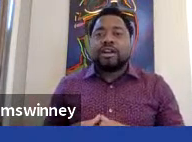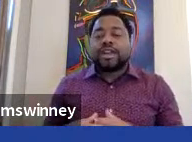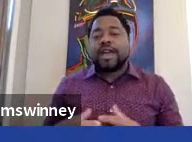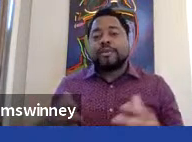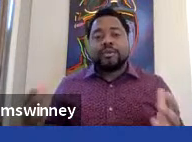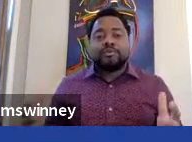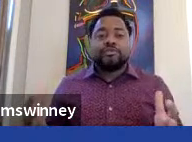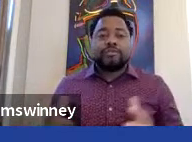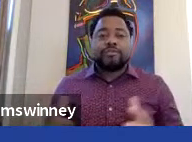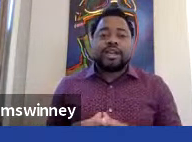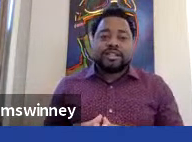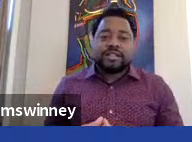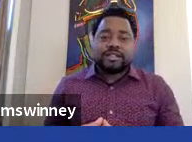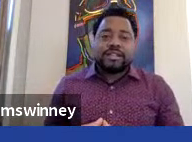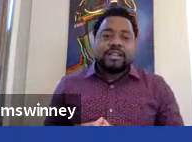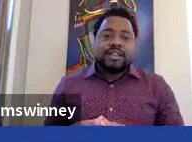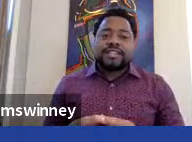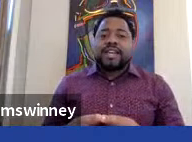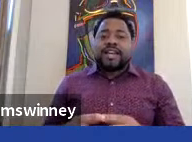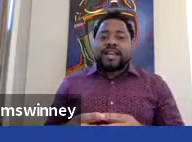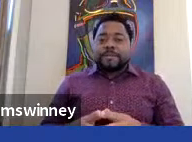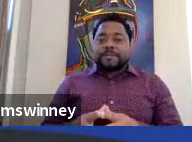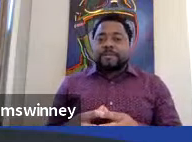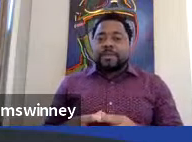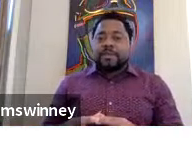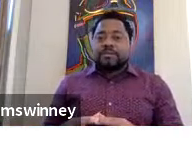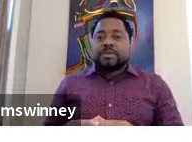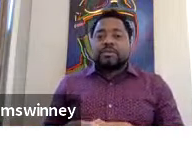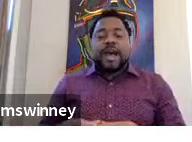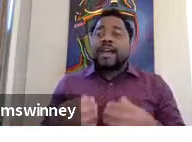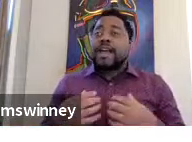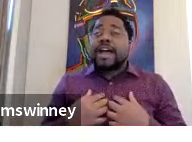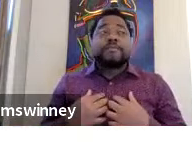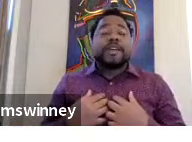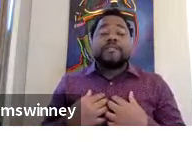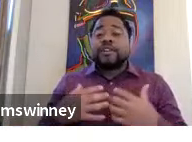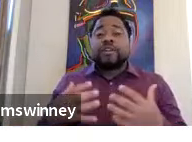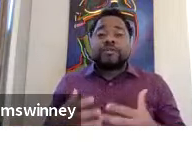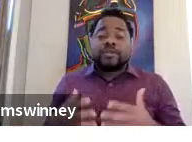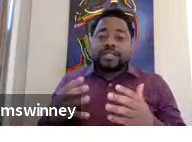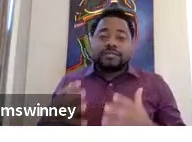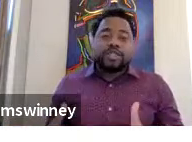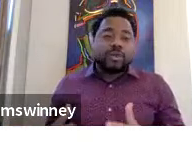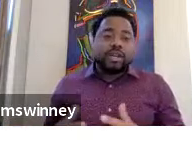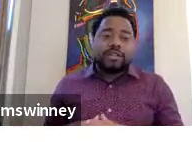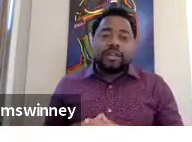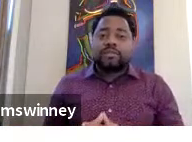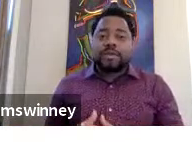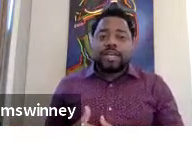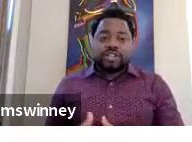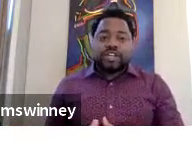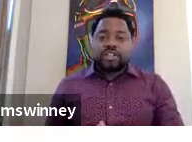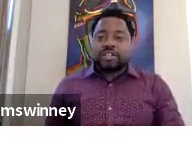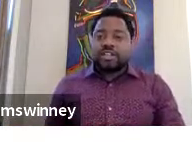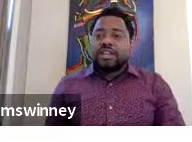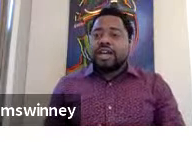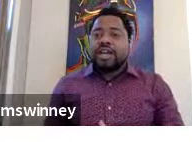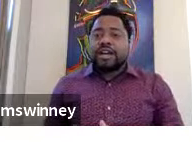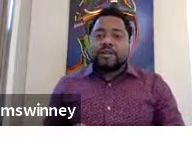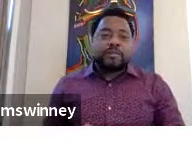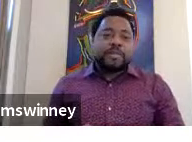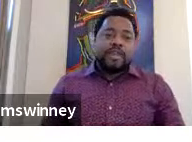community around our capital improvement process. Next slide. So I am thankful and grateful. This is my 20th year in public